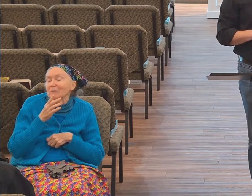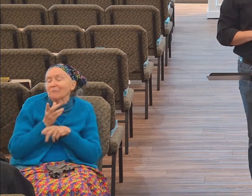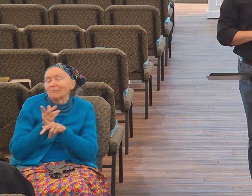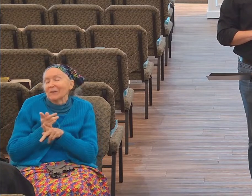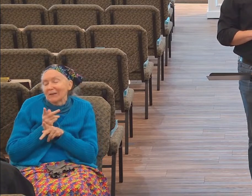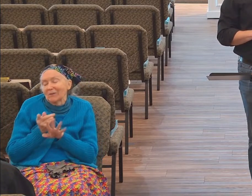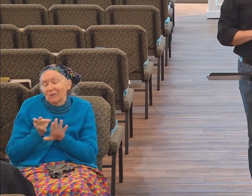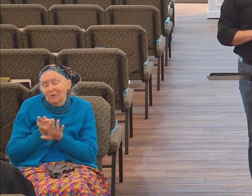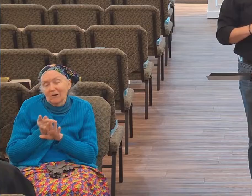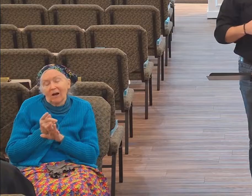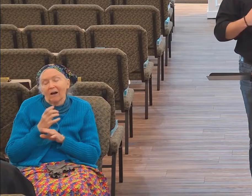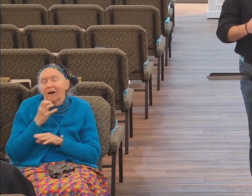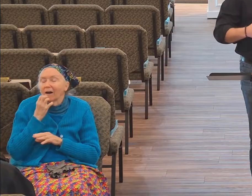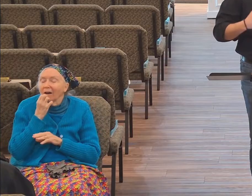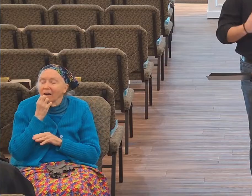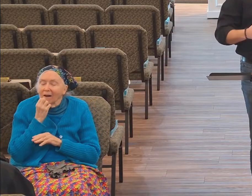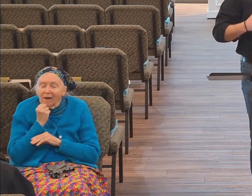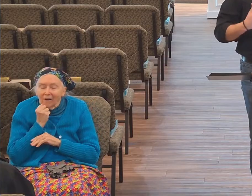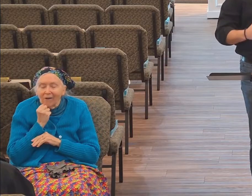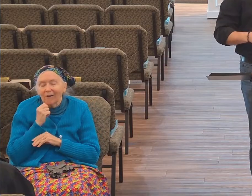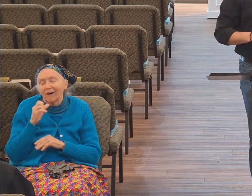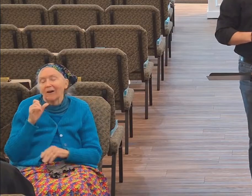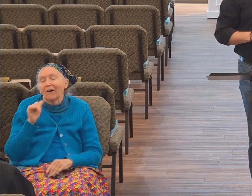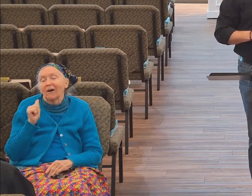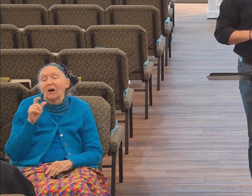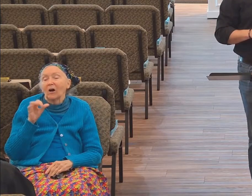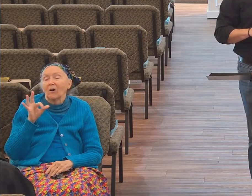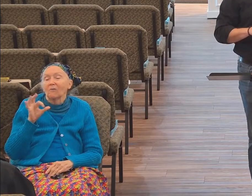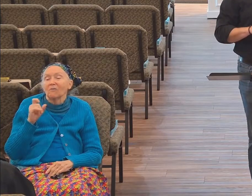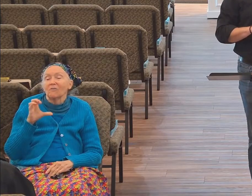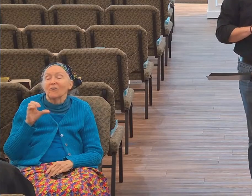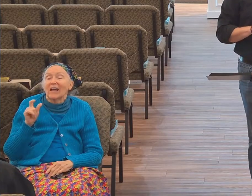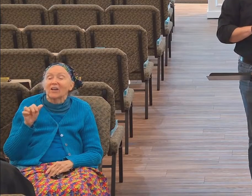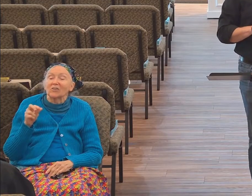Affection. Like, what's he trying to paint here?